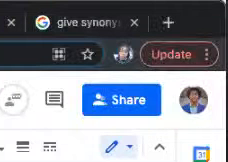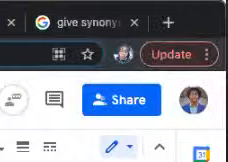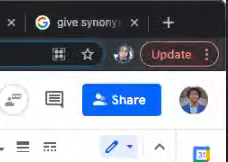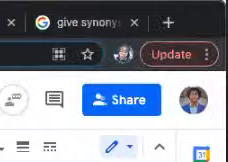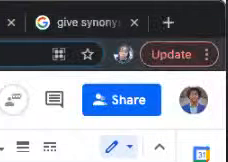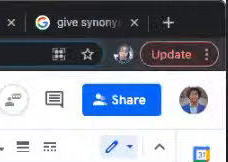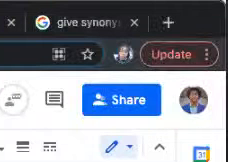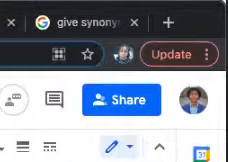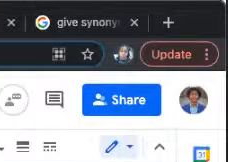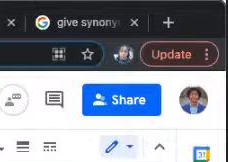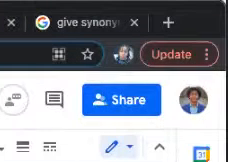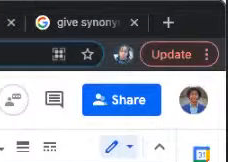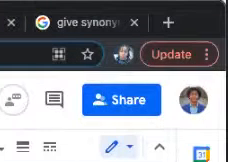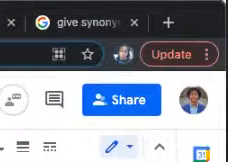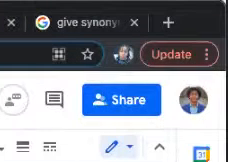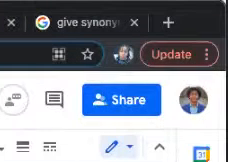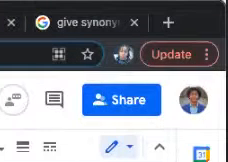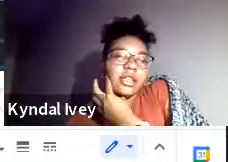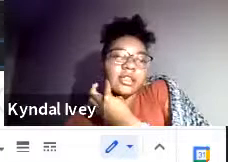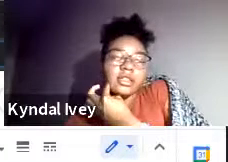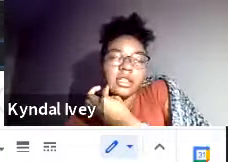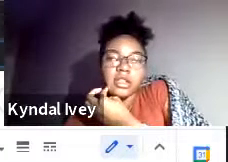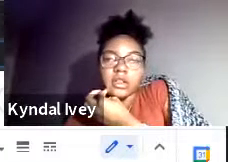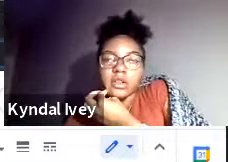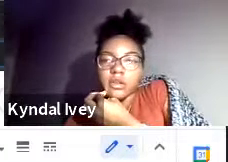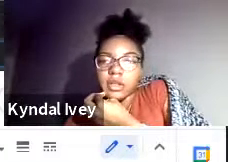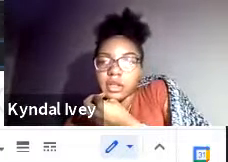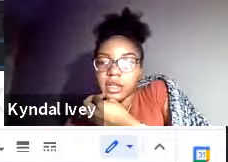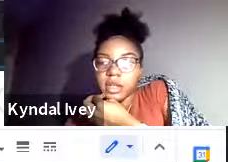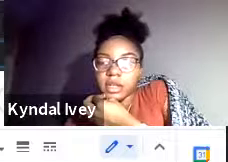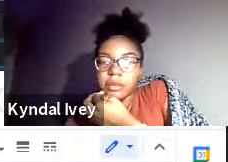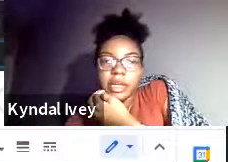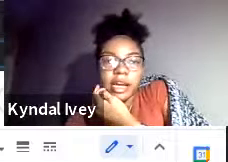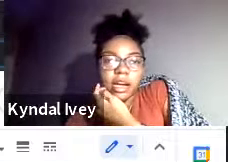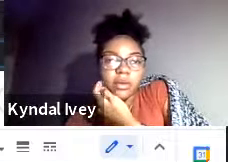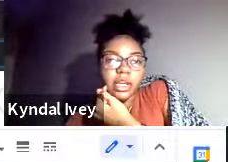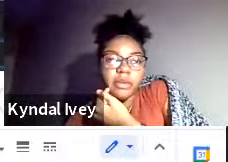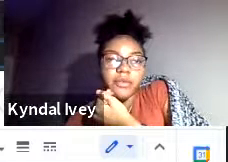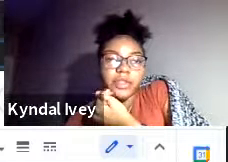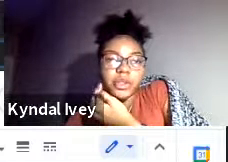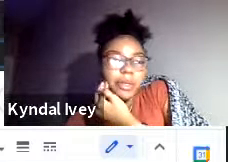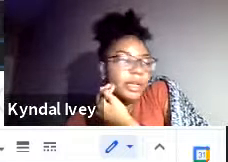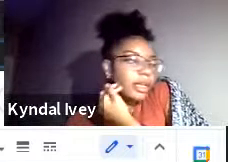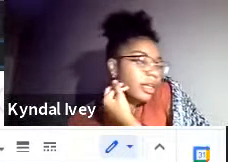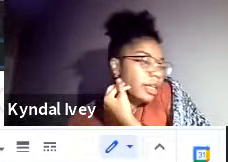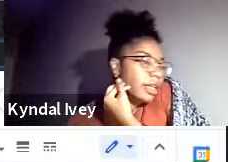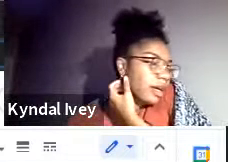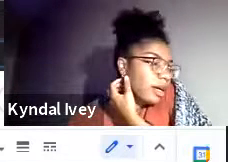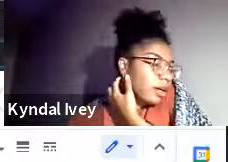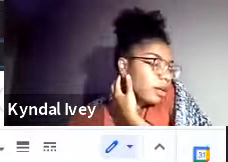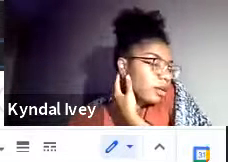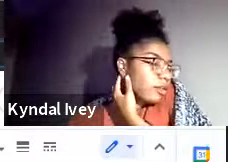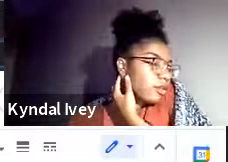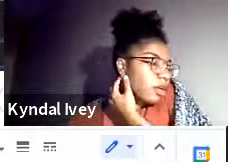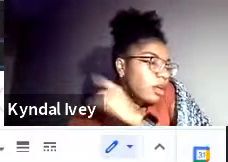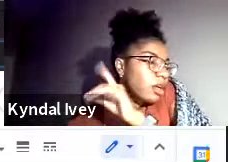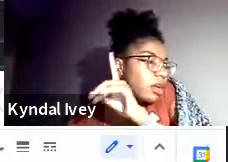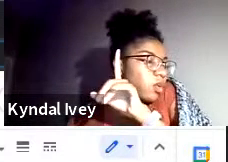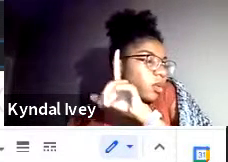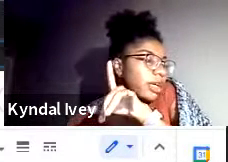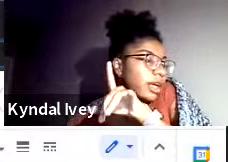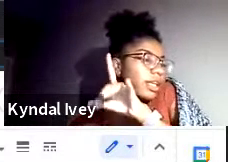Second. Thank you. Okay, so now we can move into a period